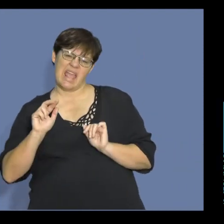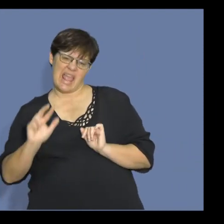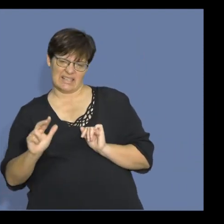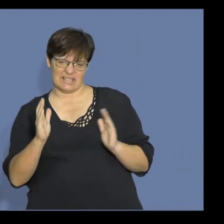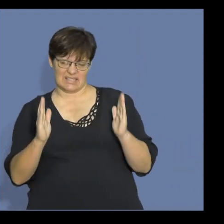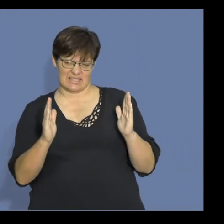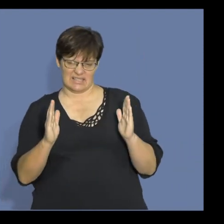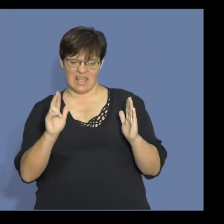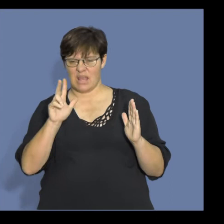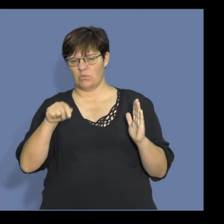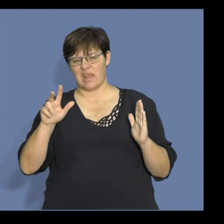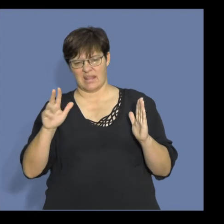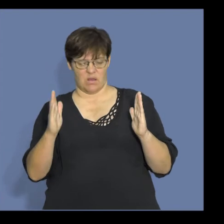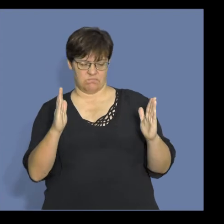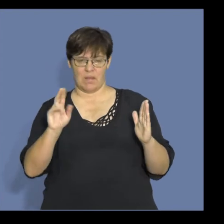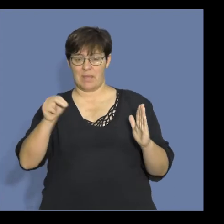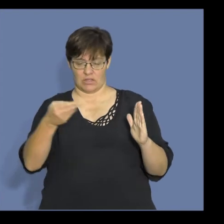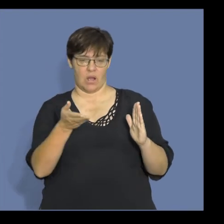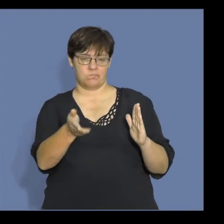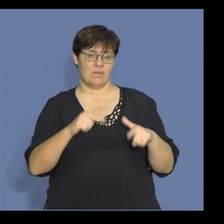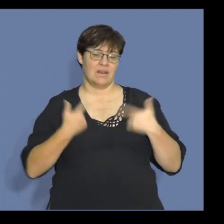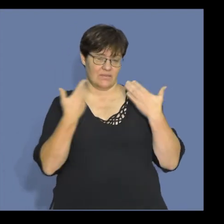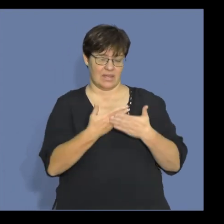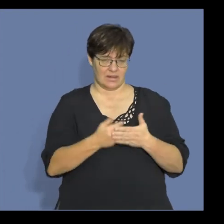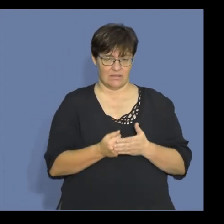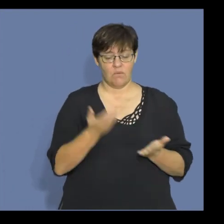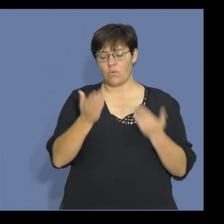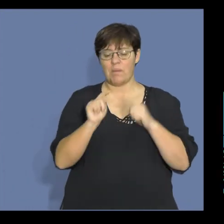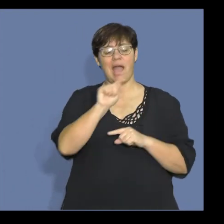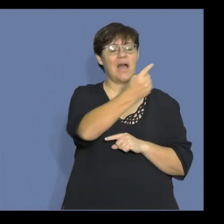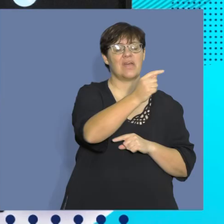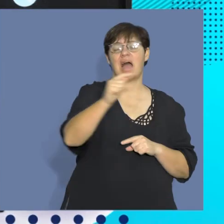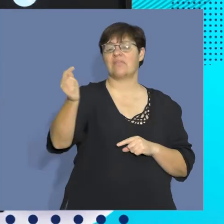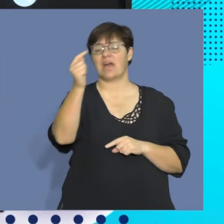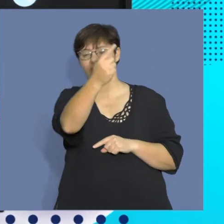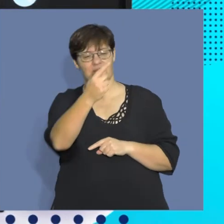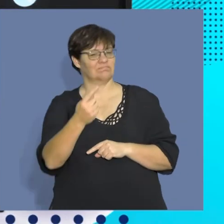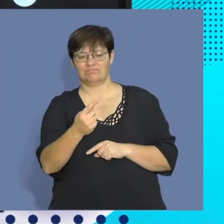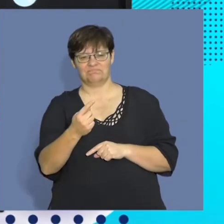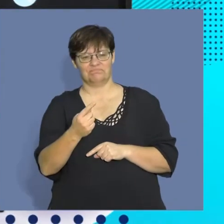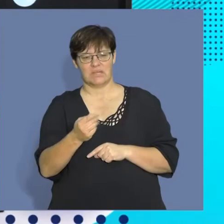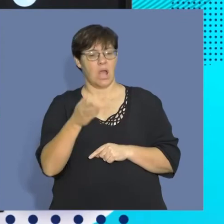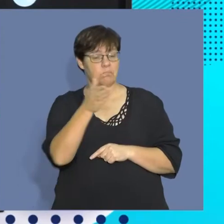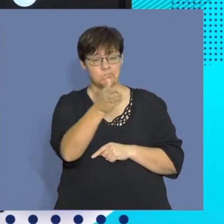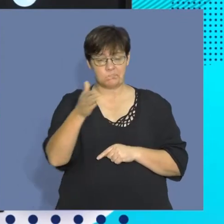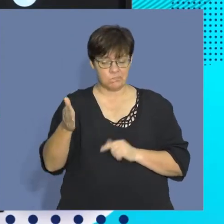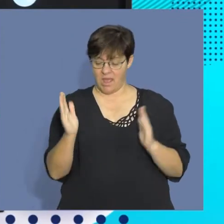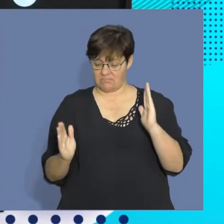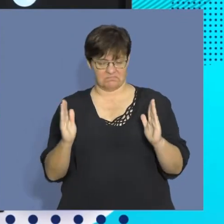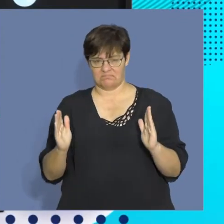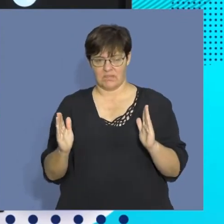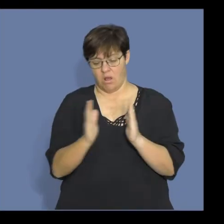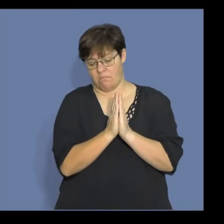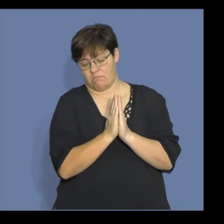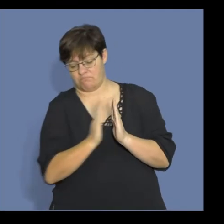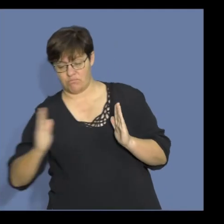about 8.8. And we can and if we compare that to the other species, the others do not exist in this